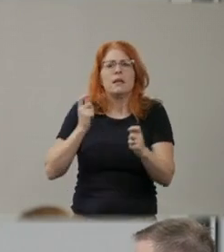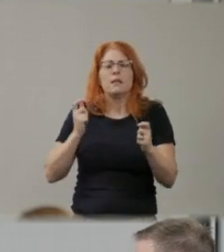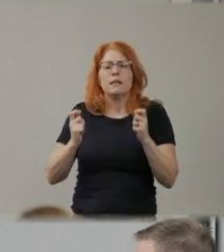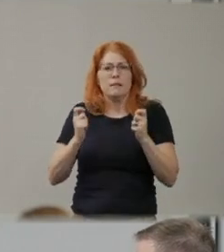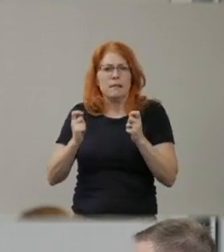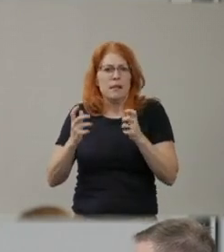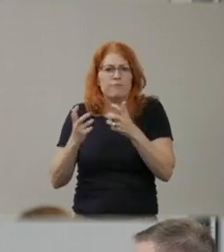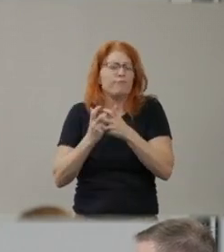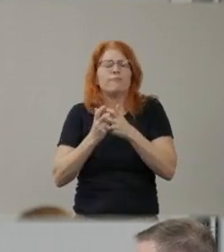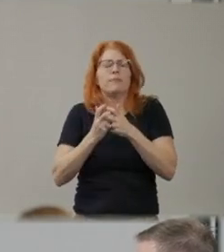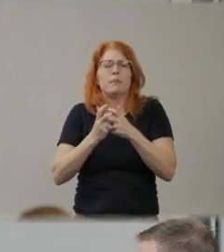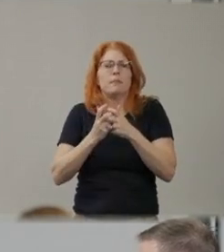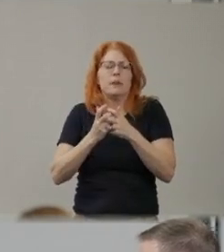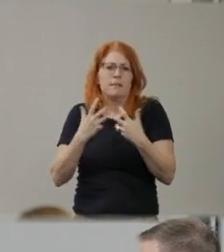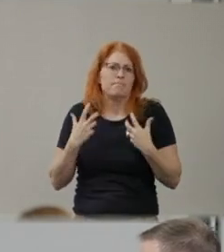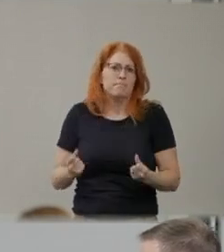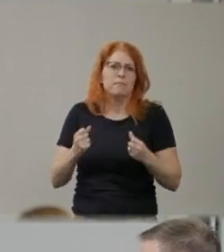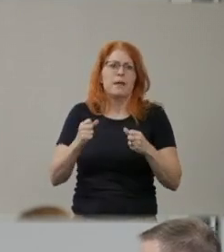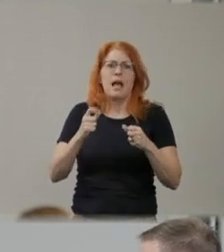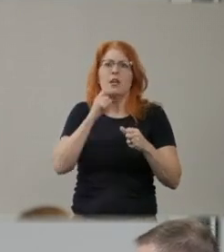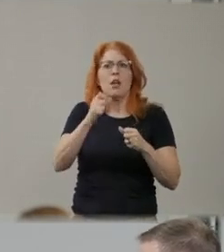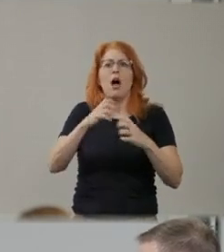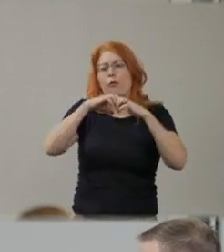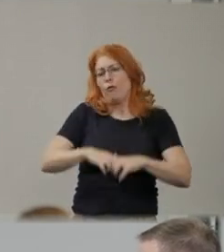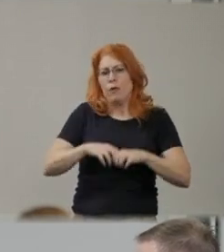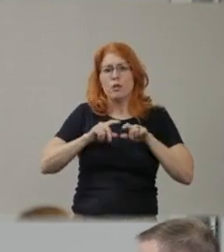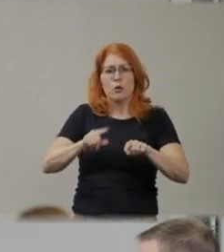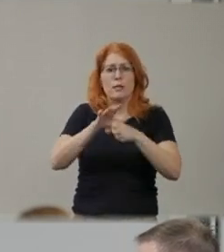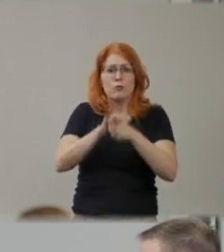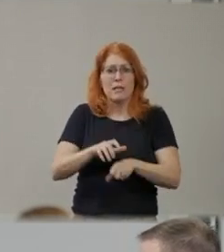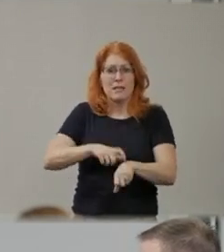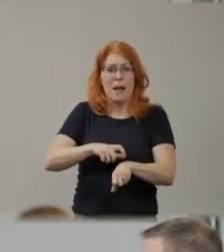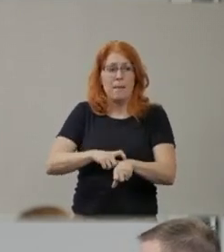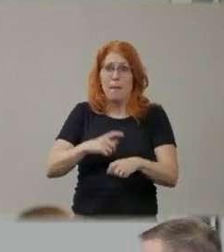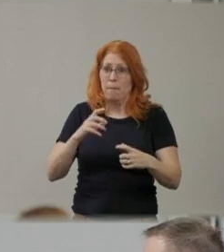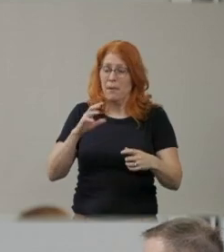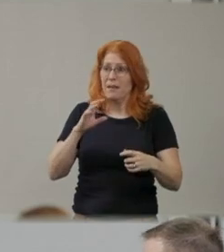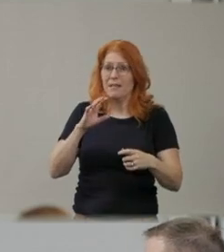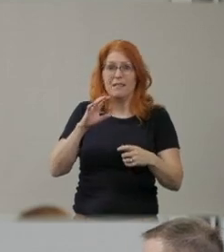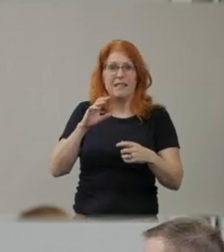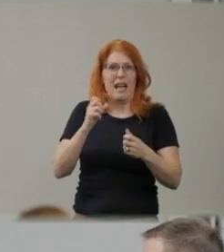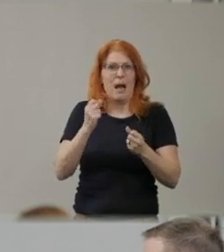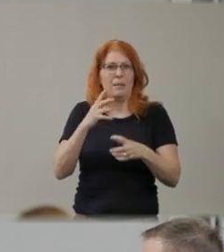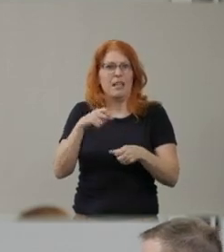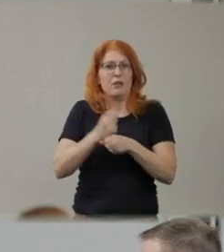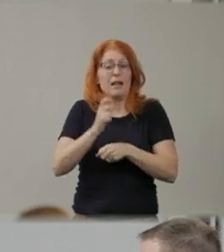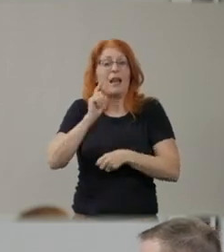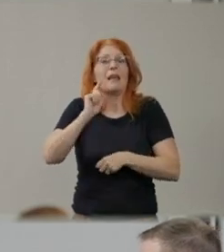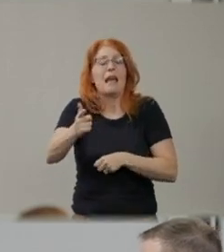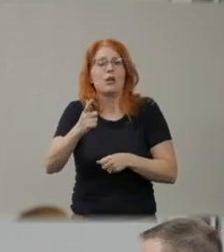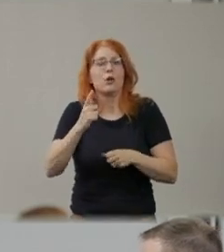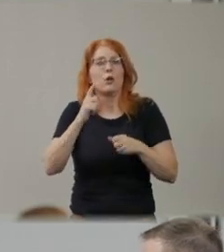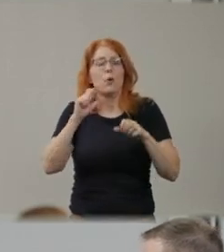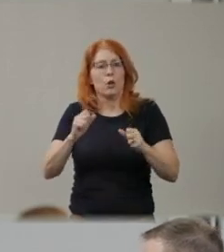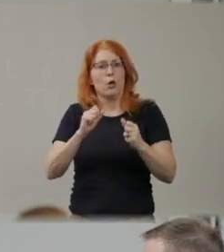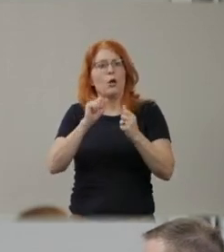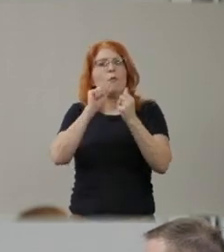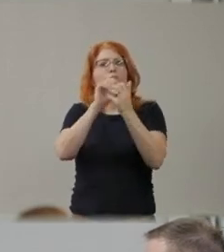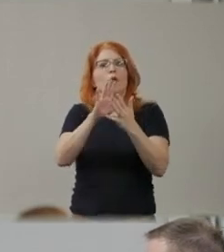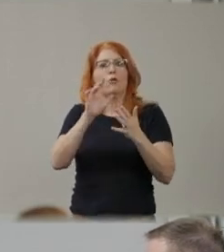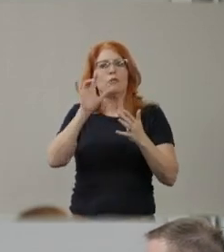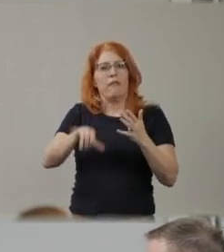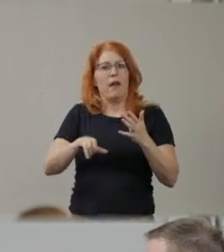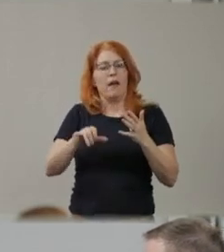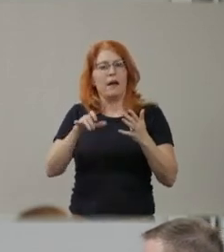distressing times. And so here we are almost 3 years later, still having conversations around the ways in which we were able to approach that